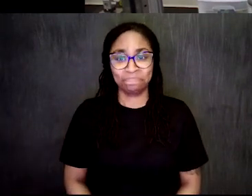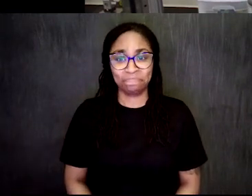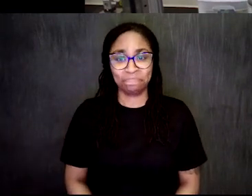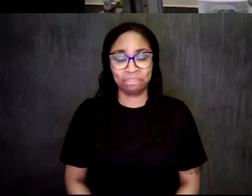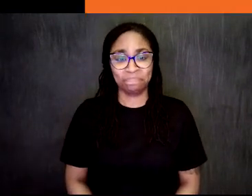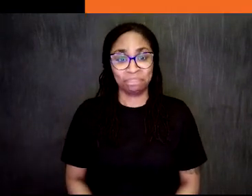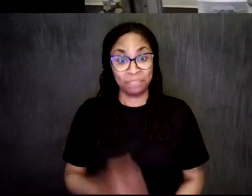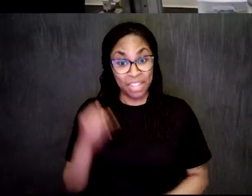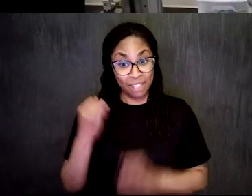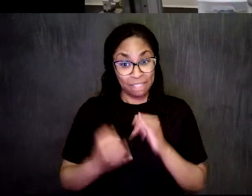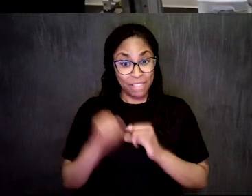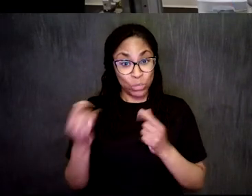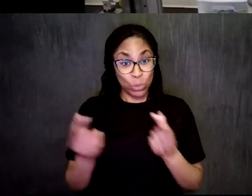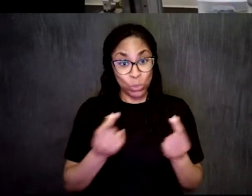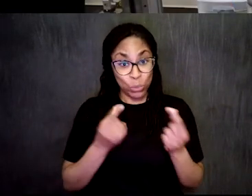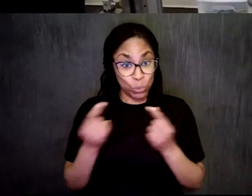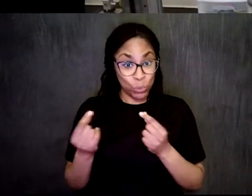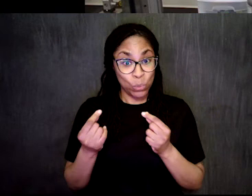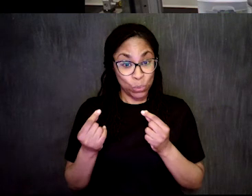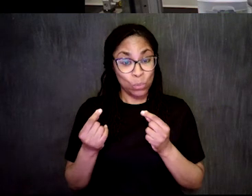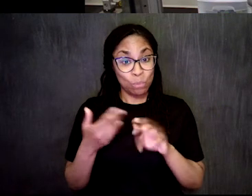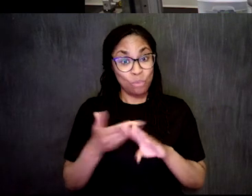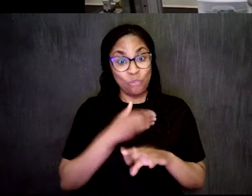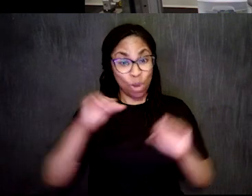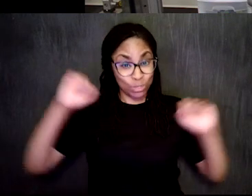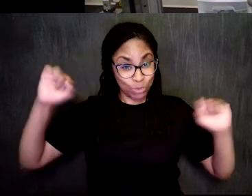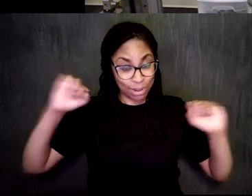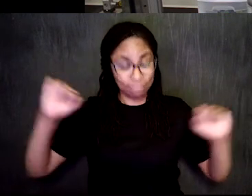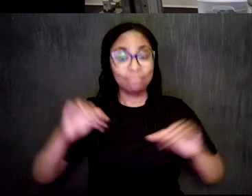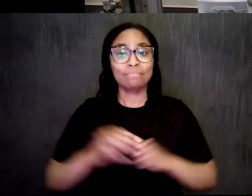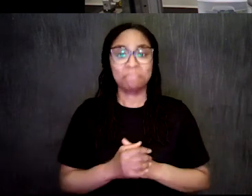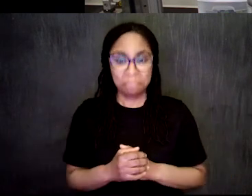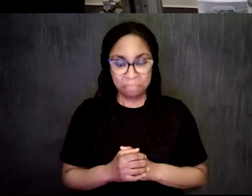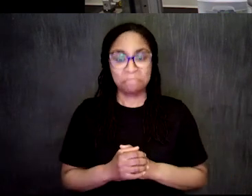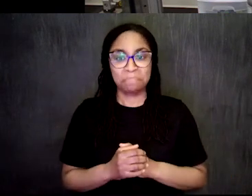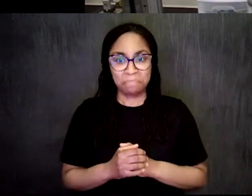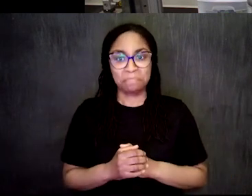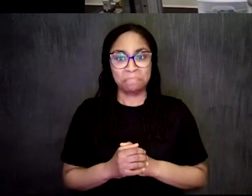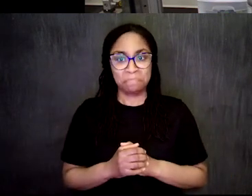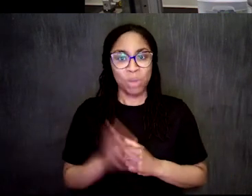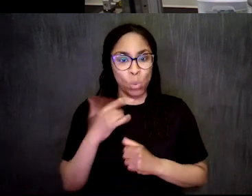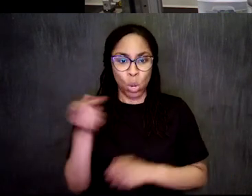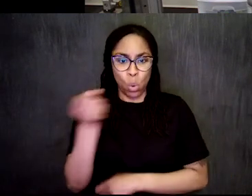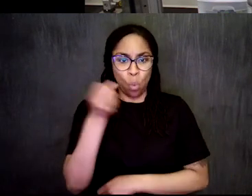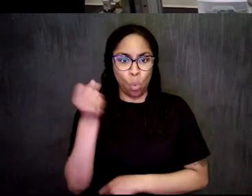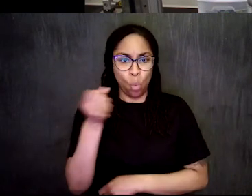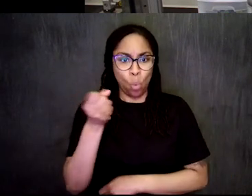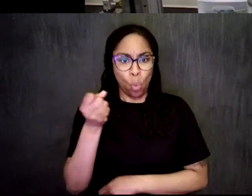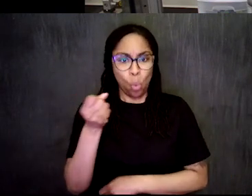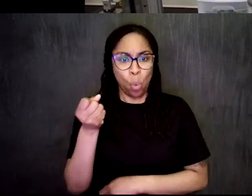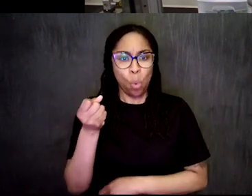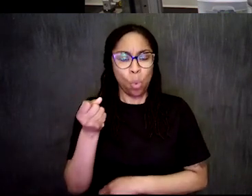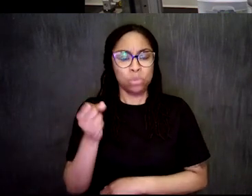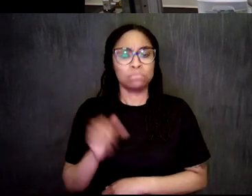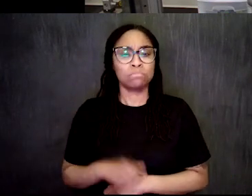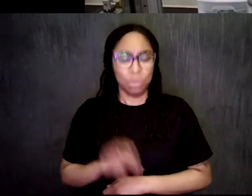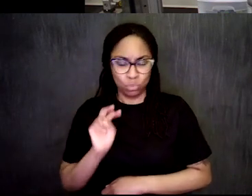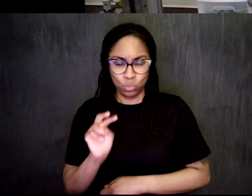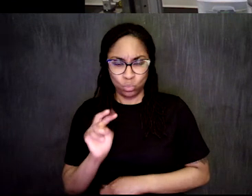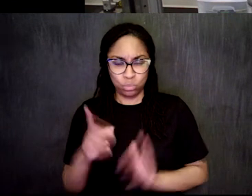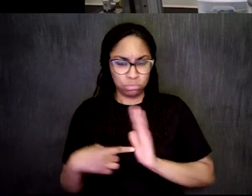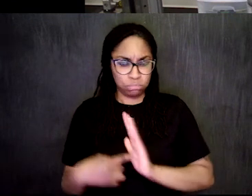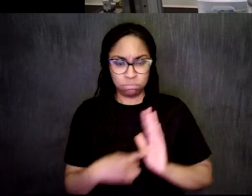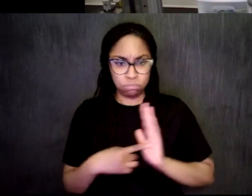Good. Okay, so the last exercise we're going to do before we get into a couple of stretches is just going to be a sustained hold in the